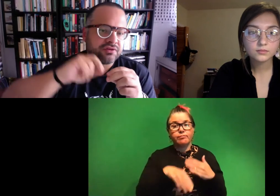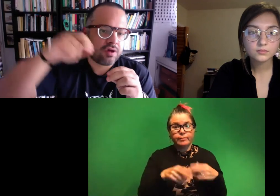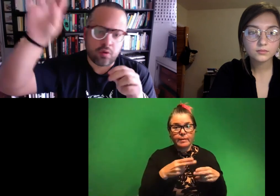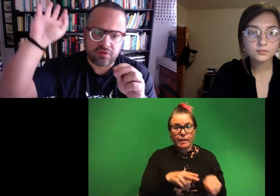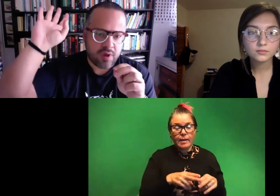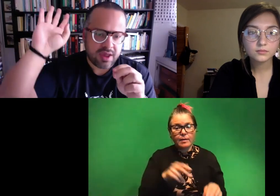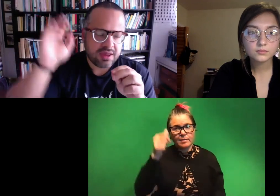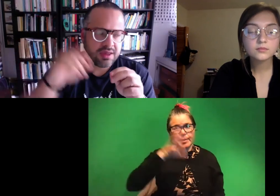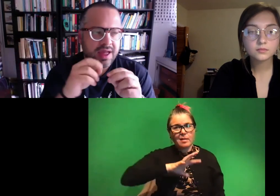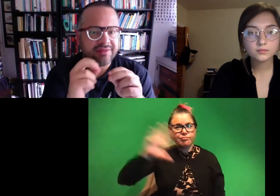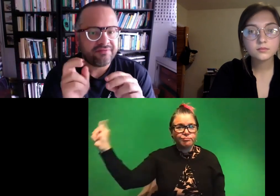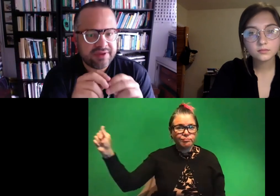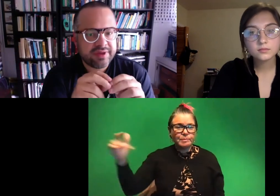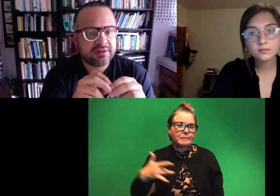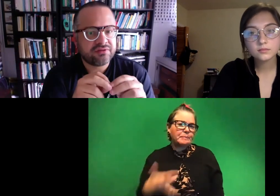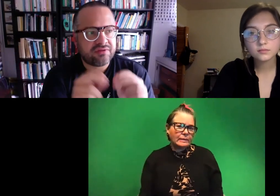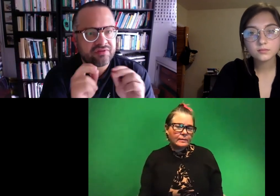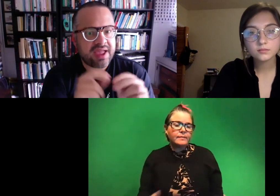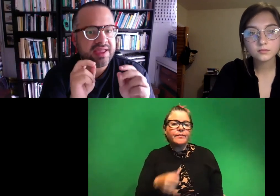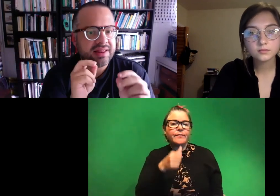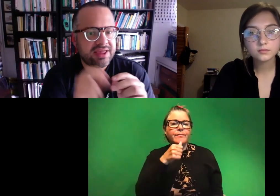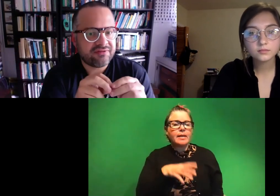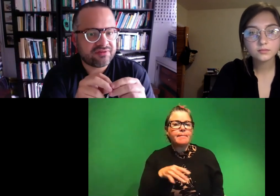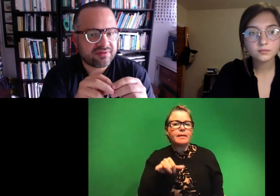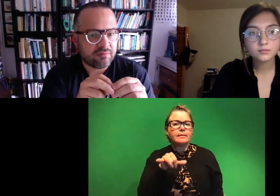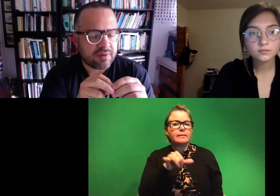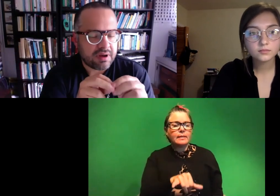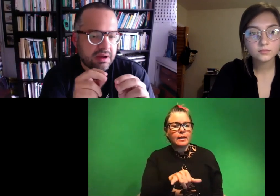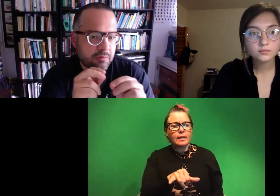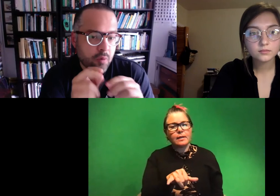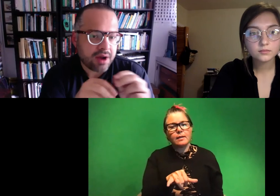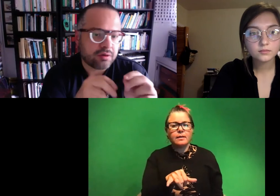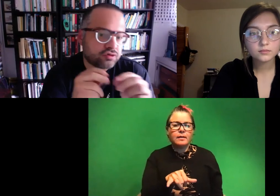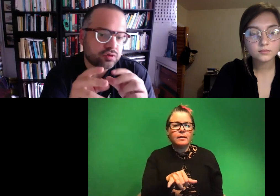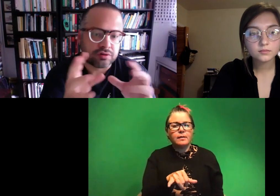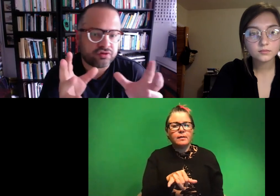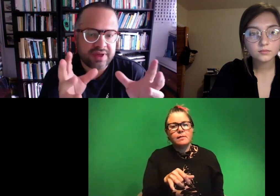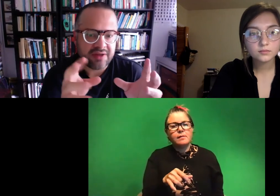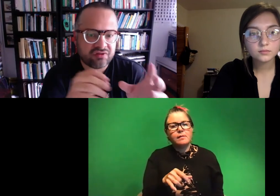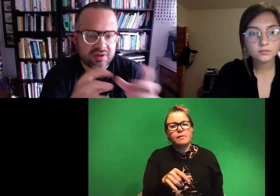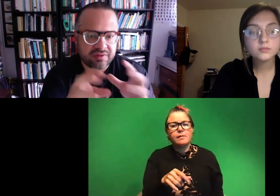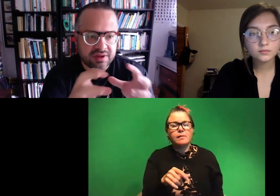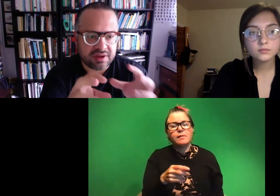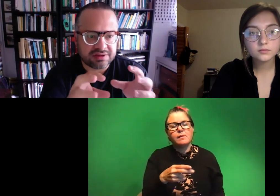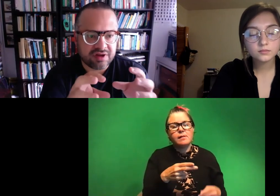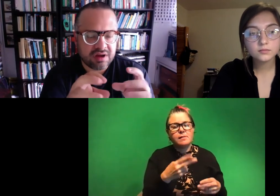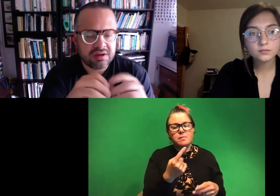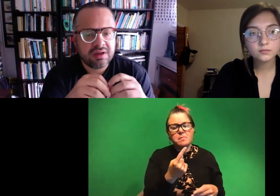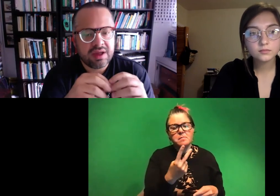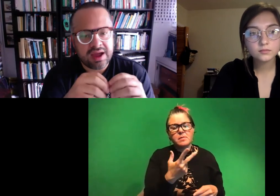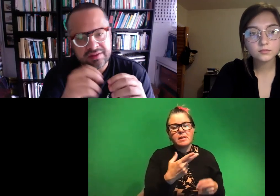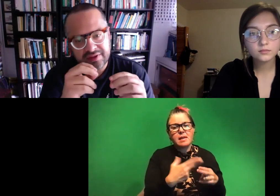males goes away. And the females stay, leaves one or two or three eggs in the